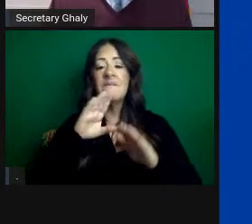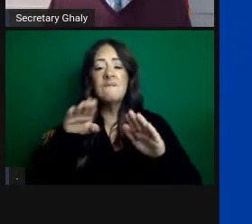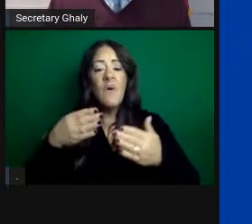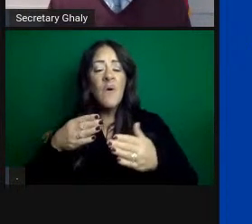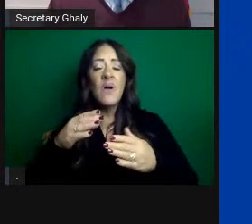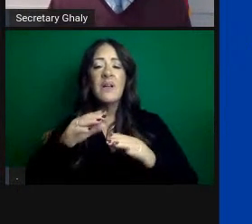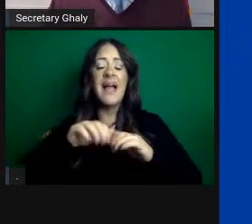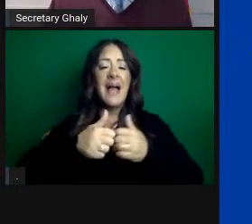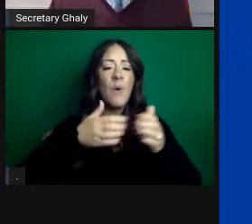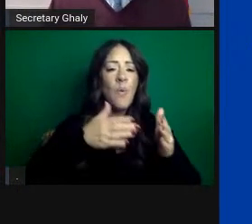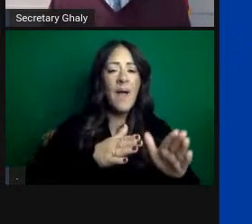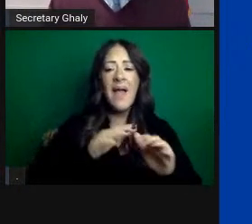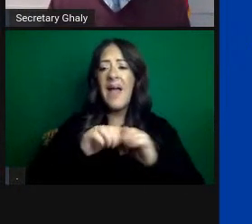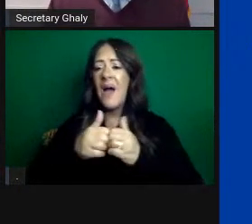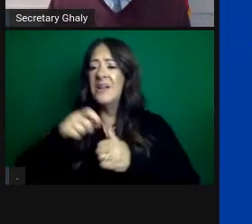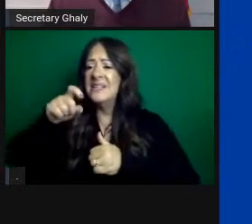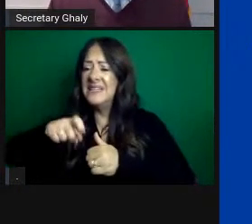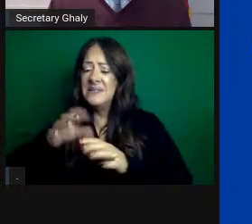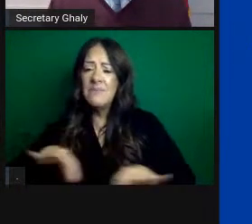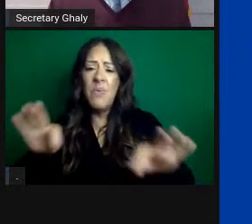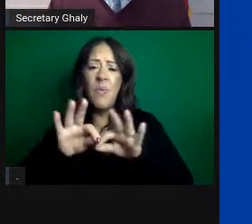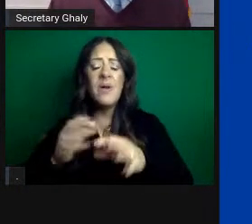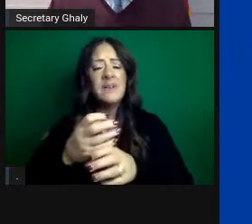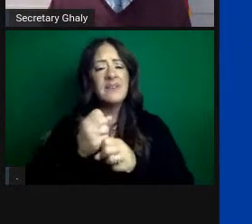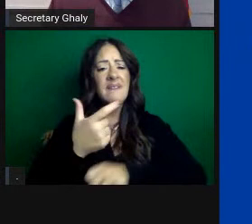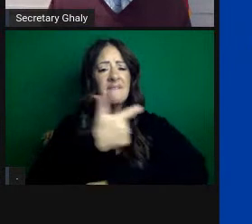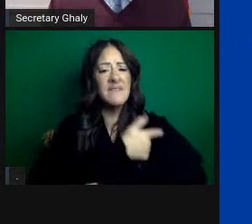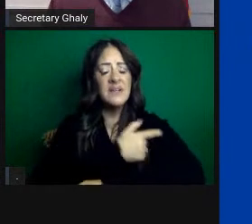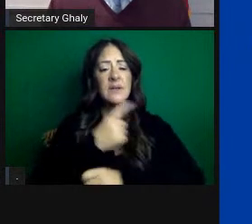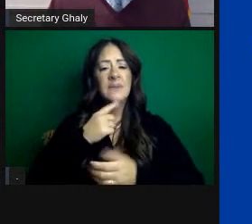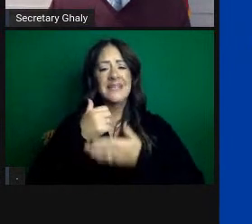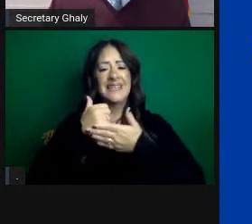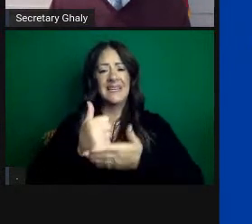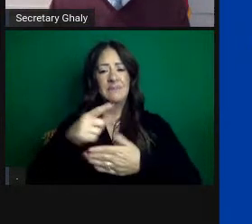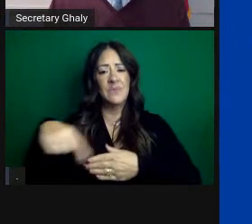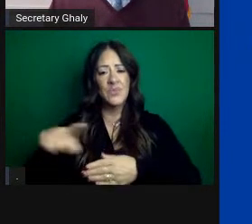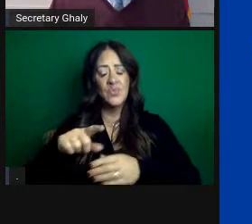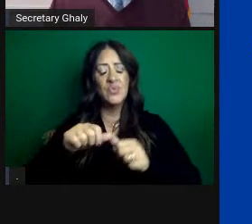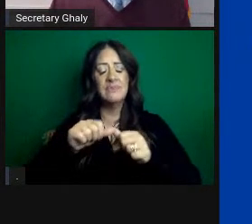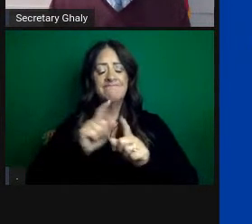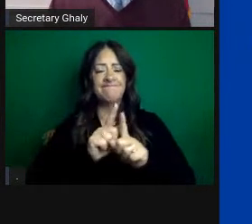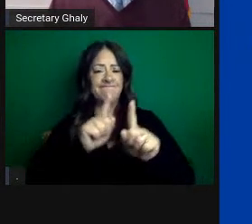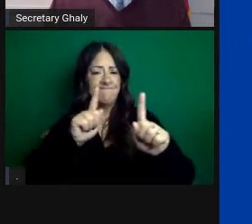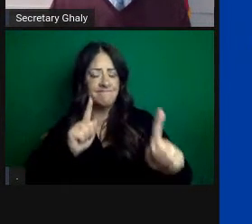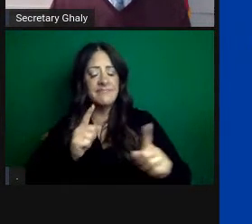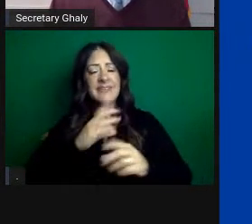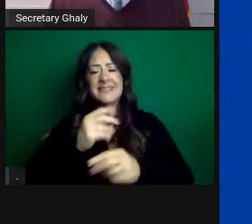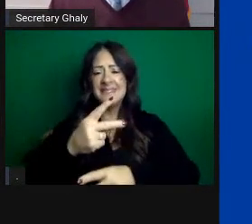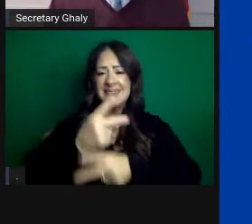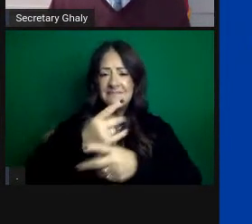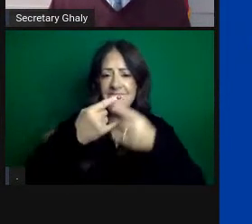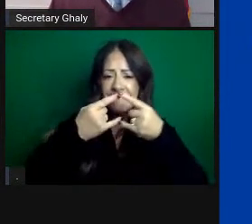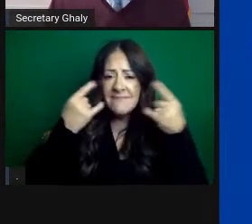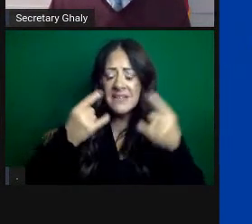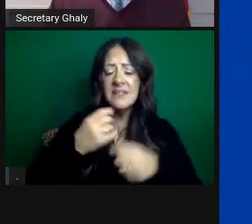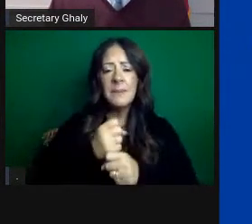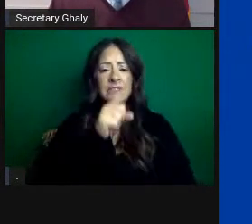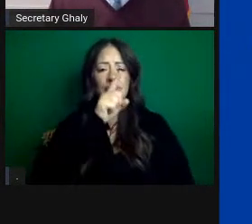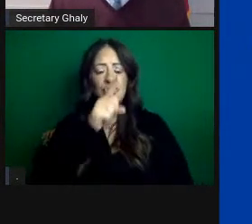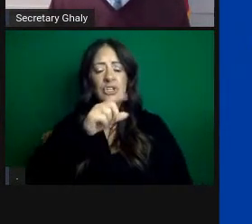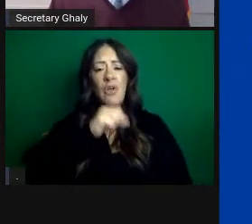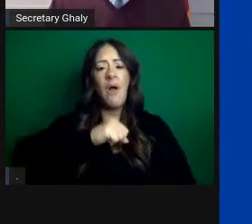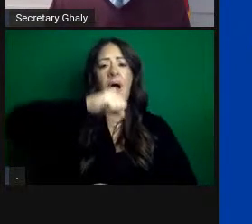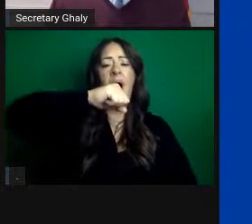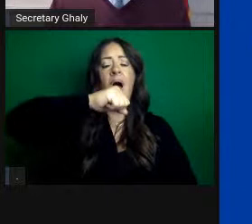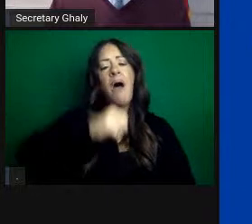the need to get vaccinated, but it focuses on keeping yourself distanced, keeping your mask on, and making sure we don't put our guard down